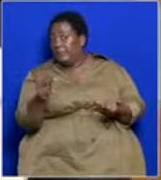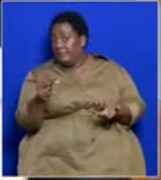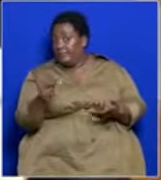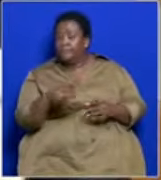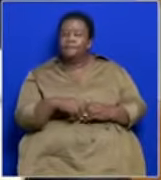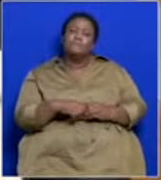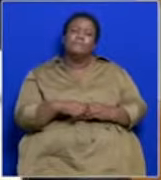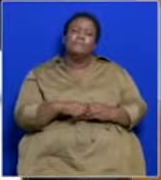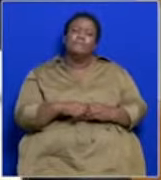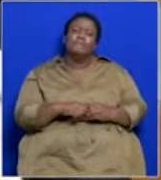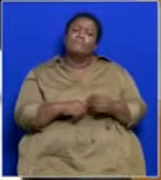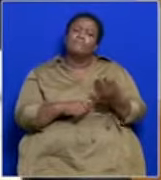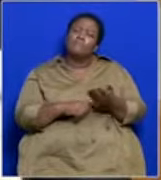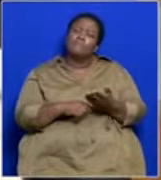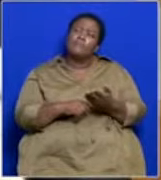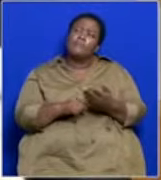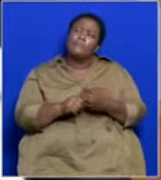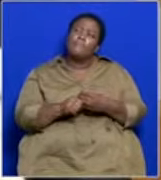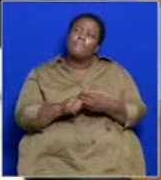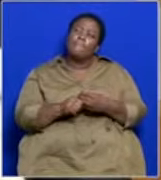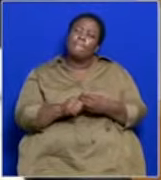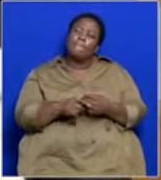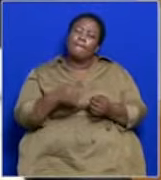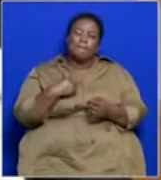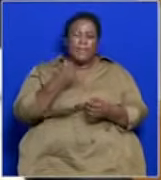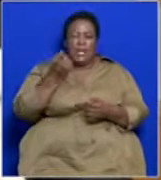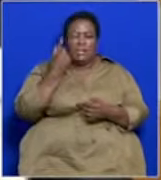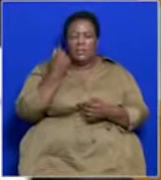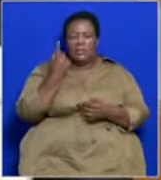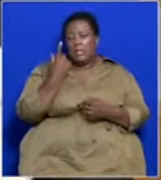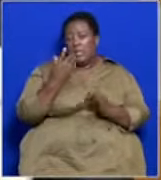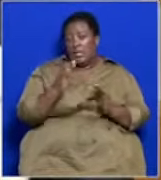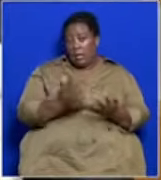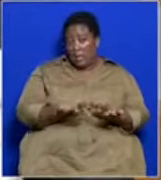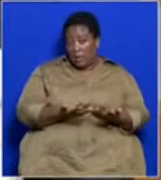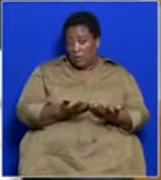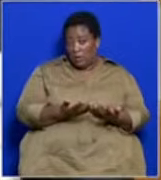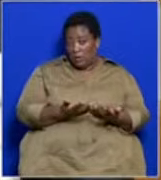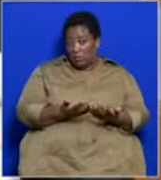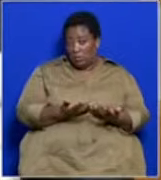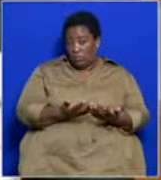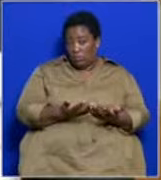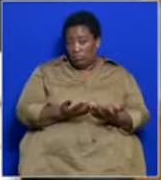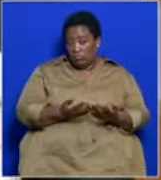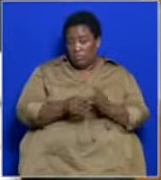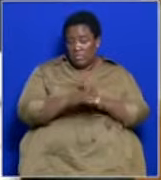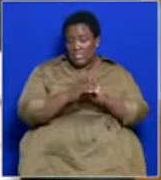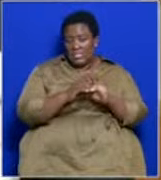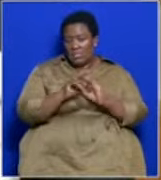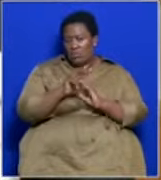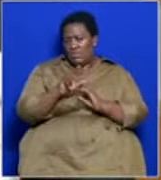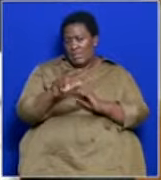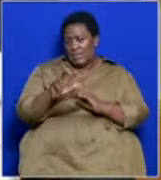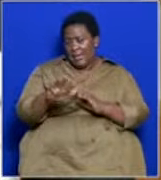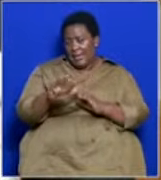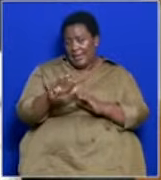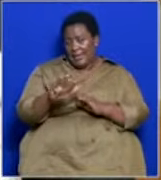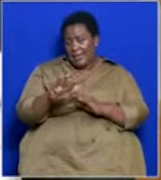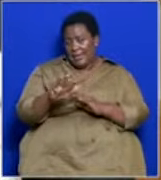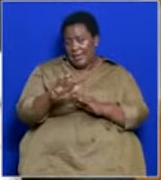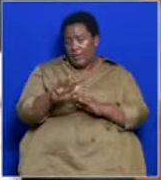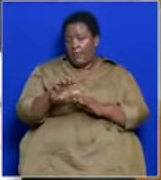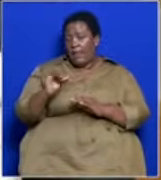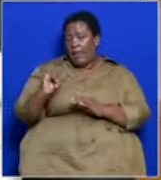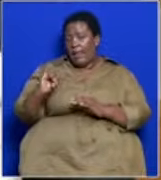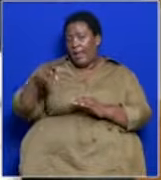I've understood it, the Section 29 of the IPID Act, and I think